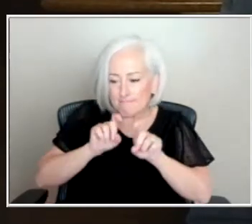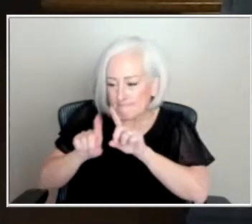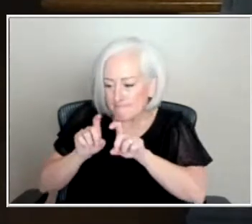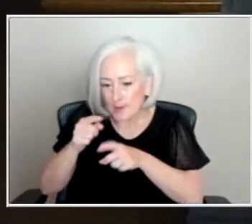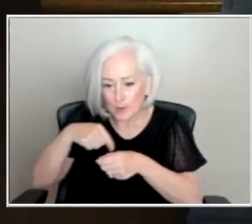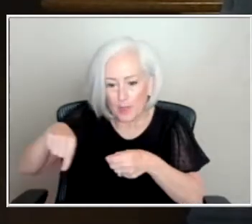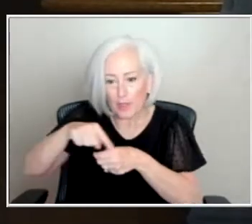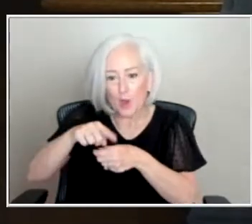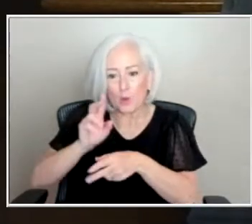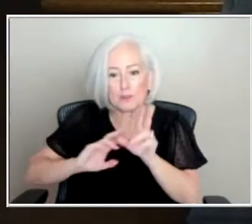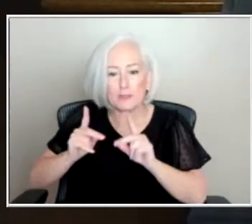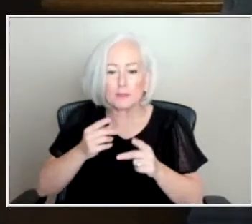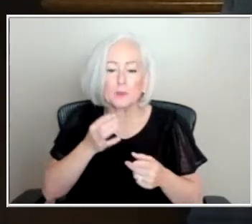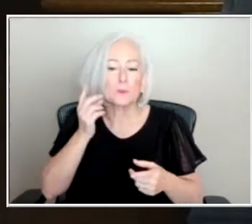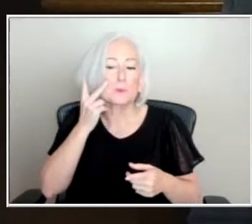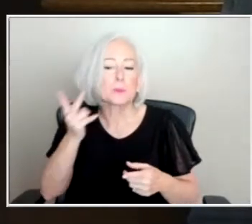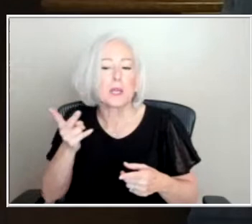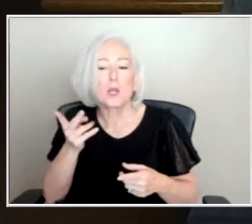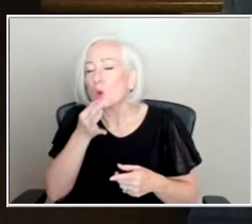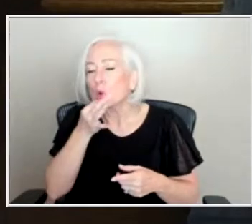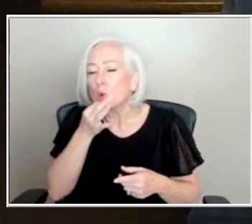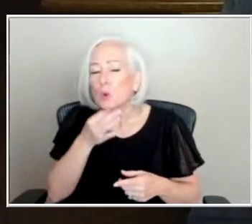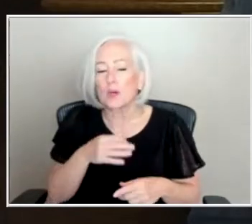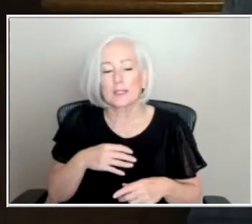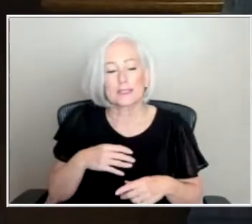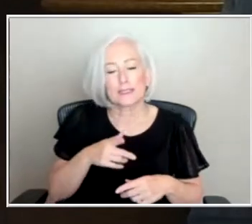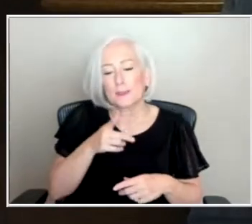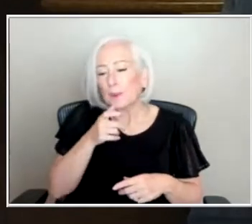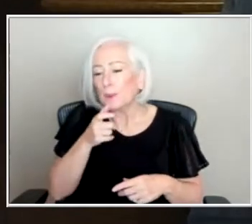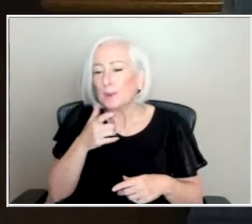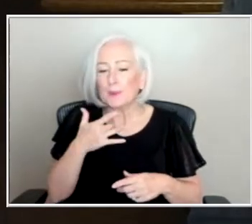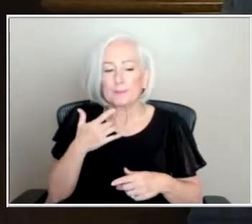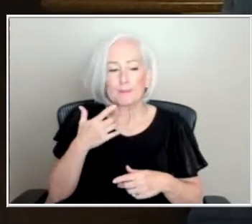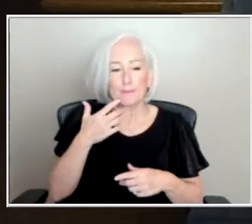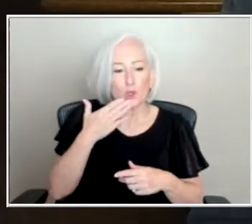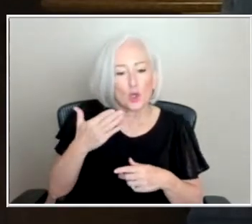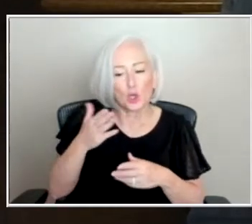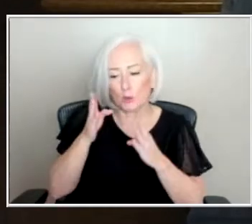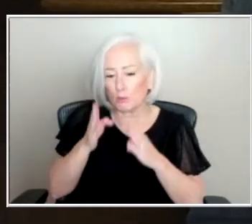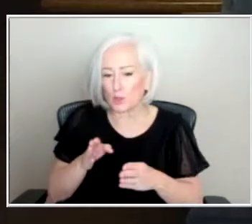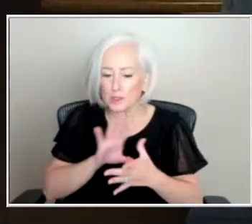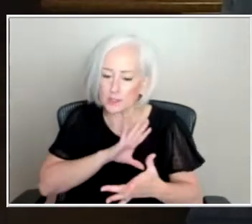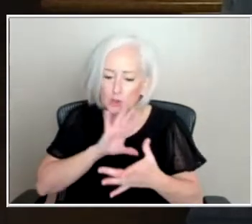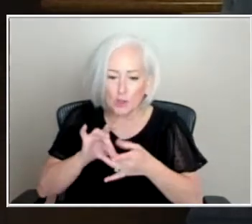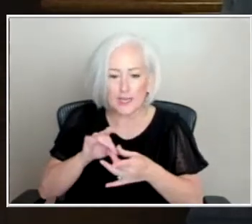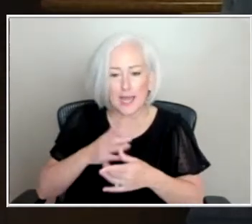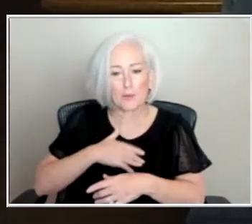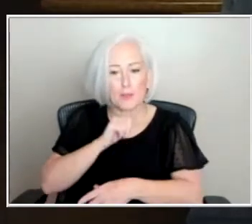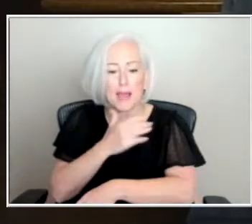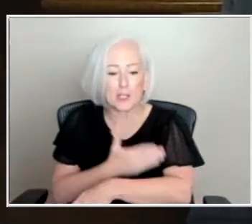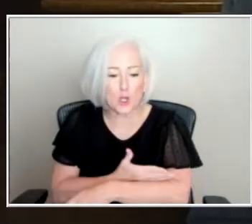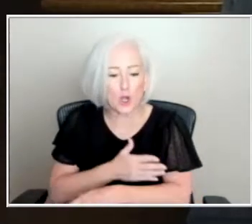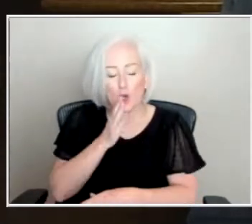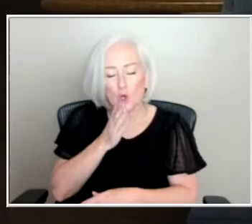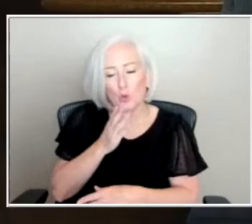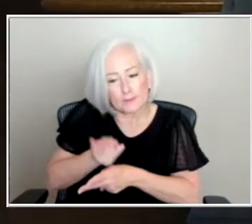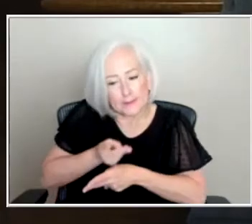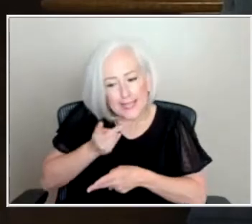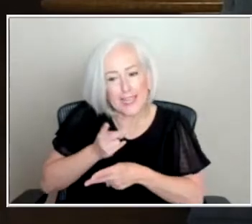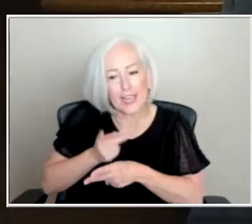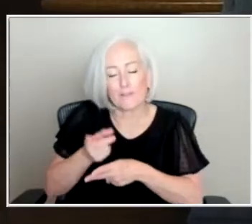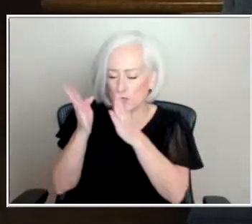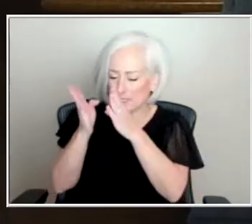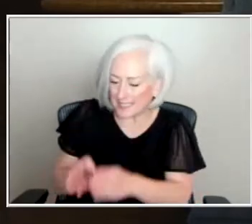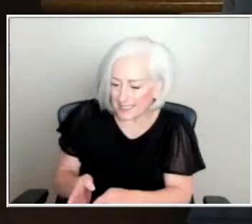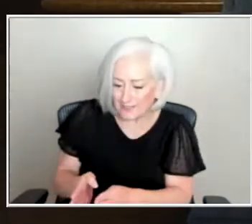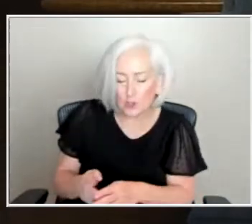people as to who is an oncologist that's going to be able to connect with my daughter, that's going to care for her as an